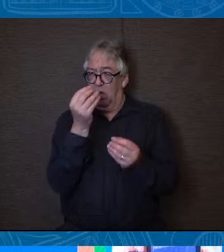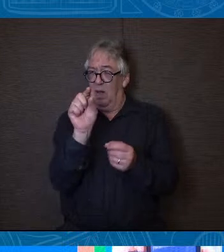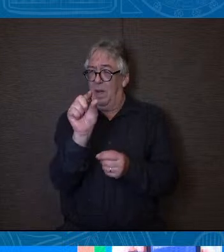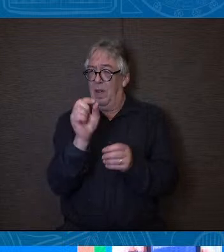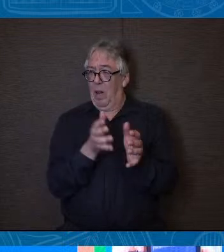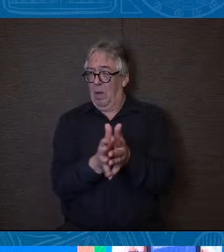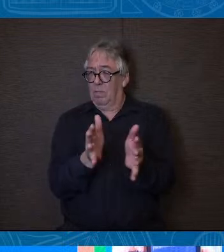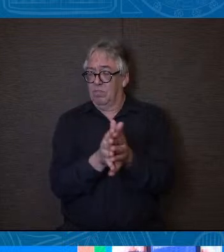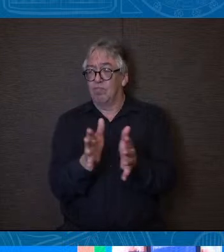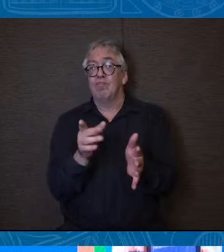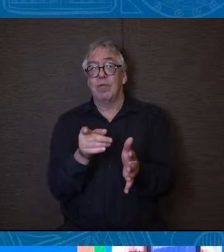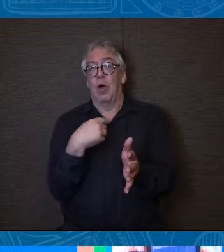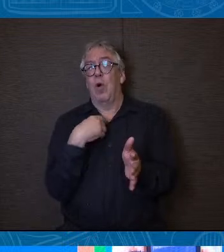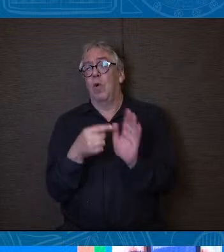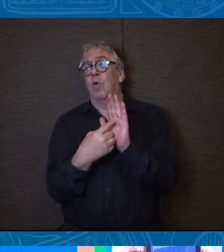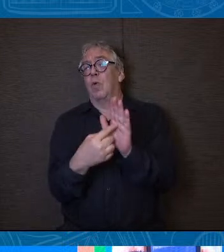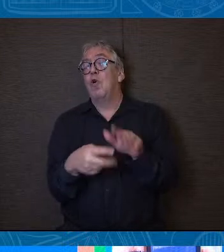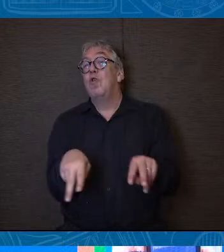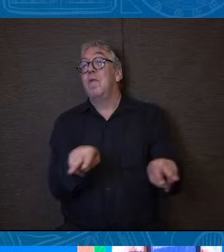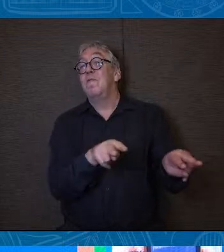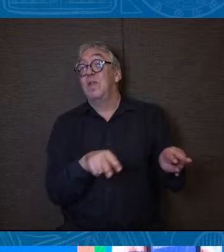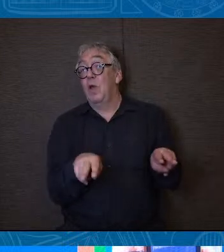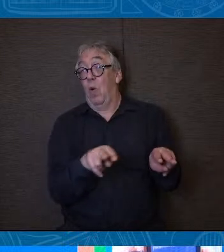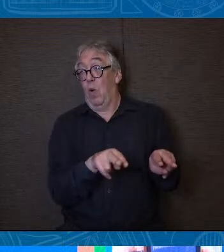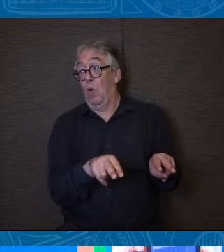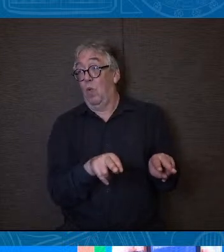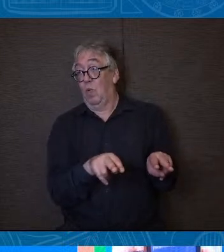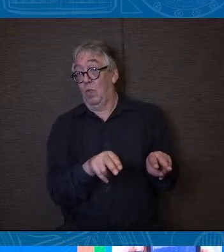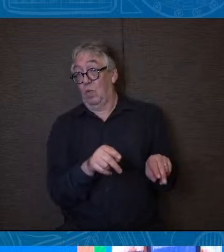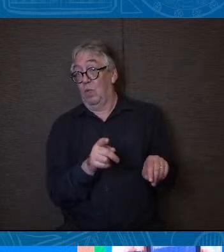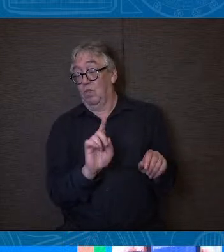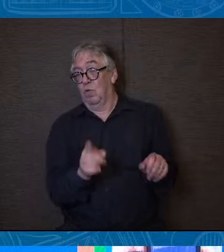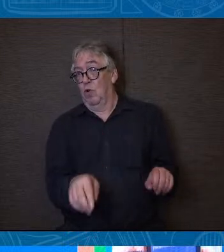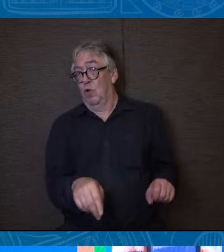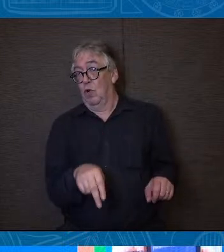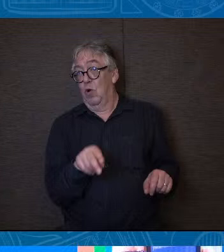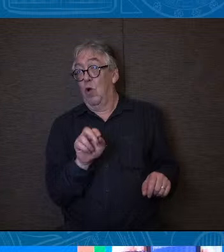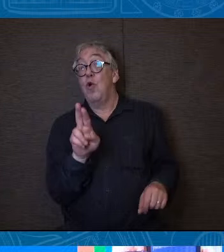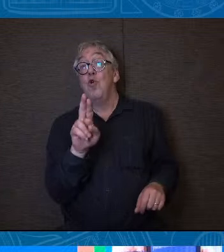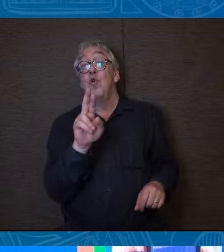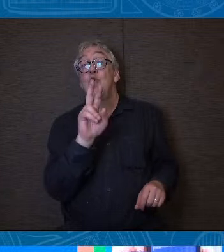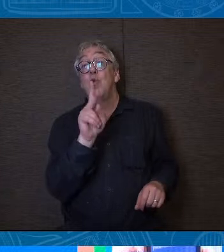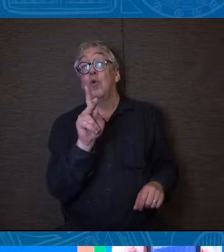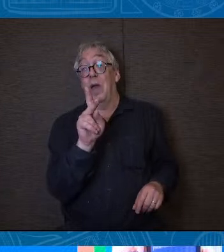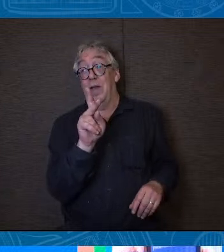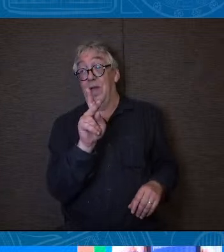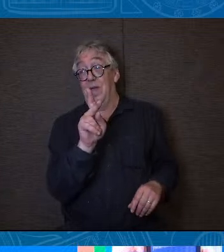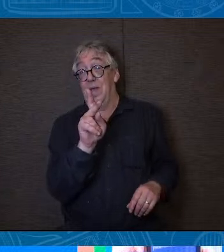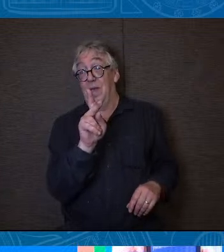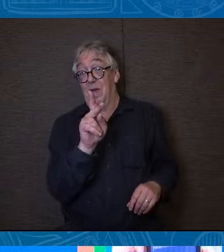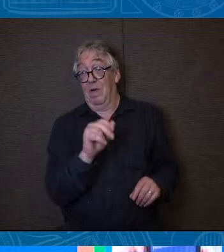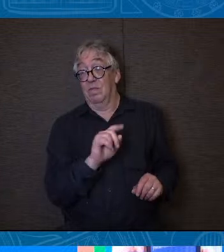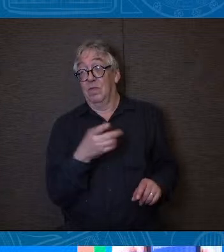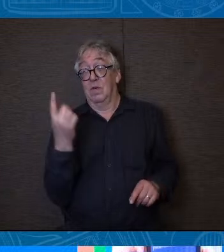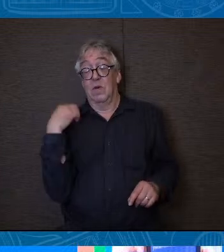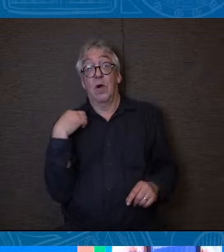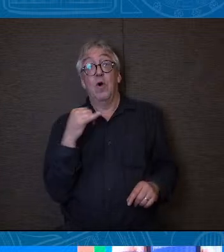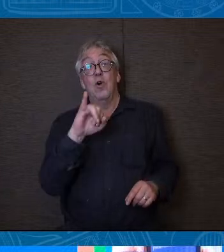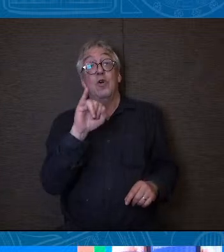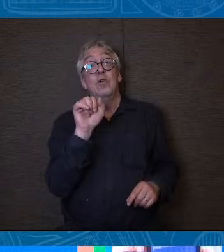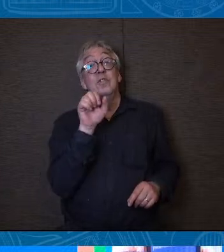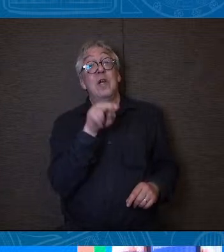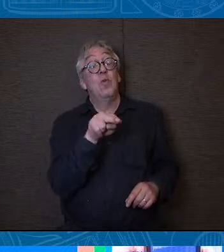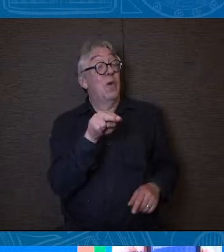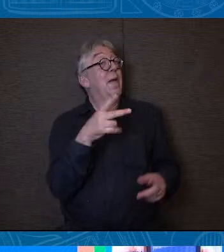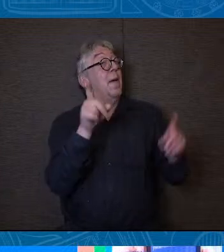use a video that was used and distributed by in UK before the trials that were done in January on the cell broadcast. And the